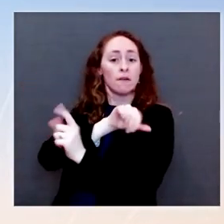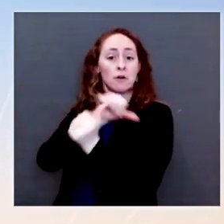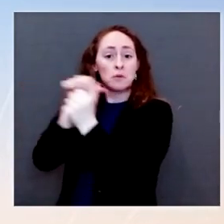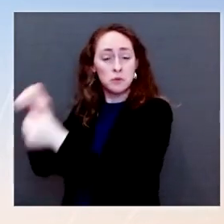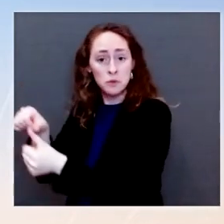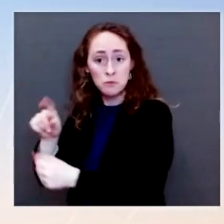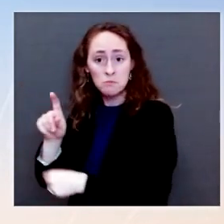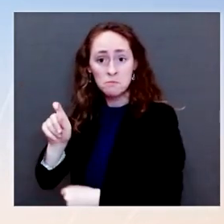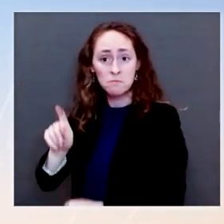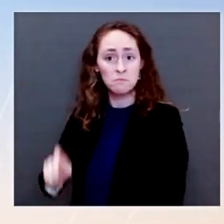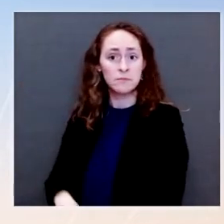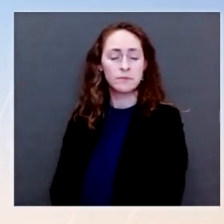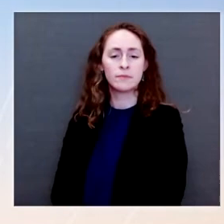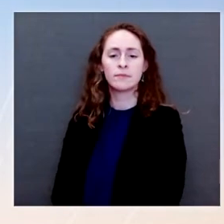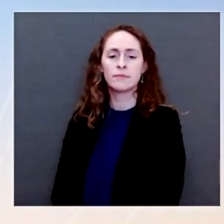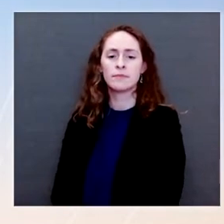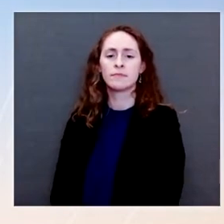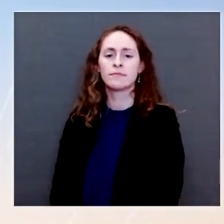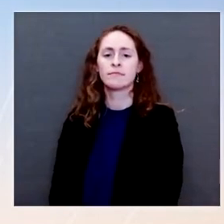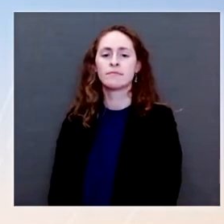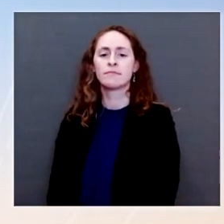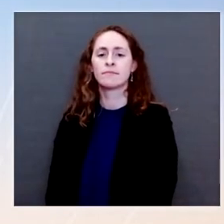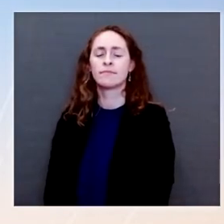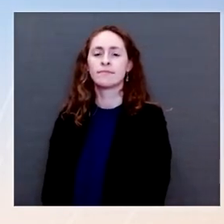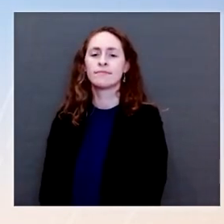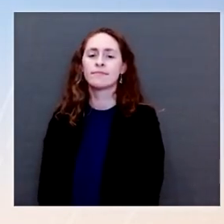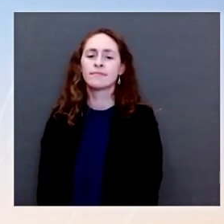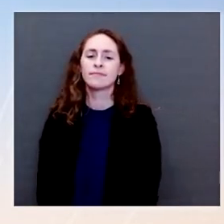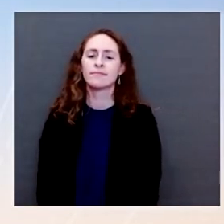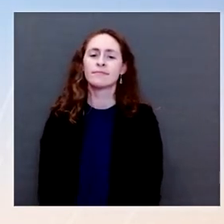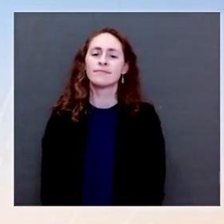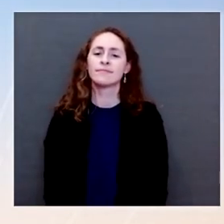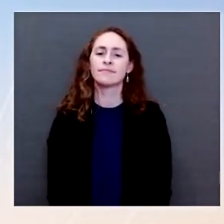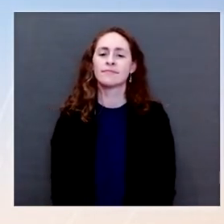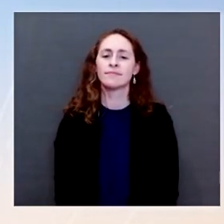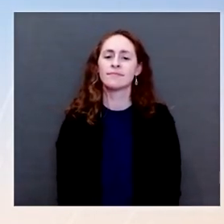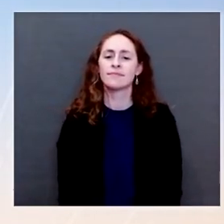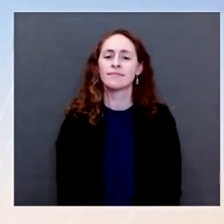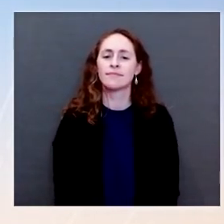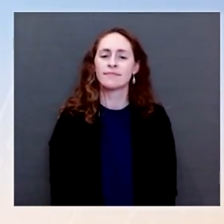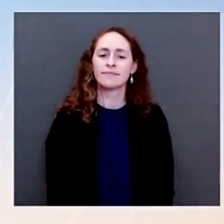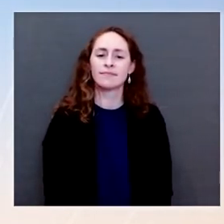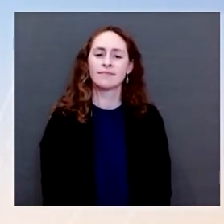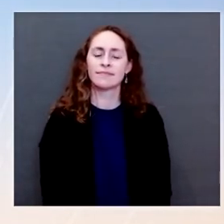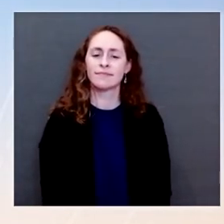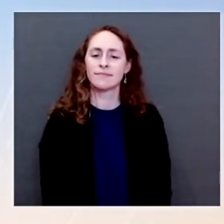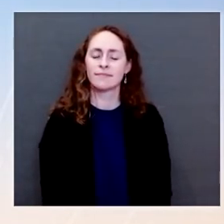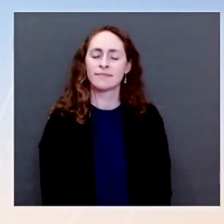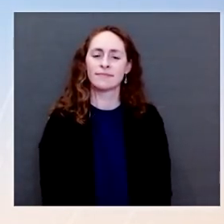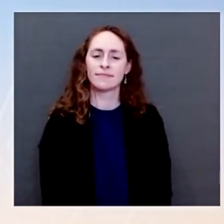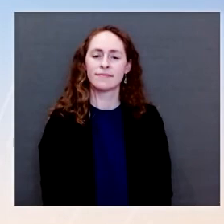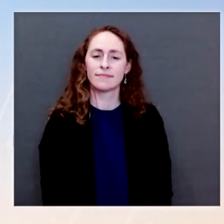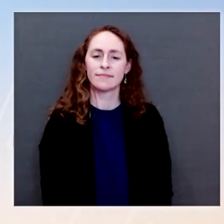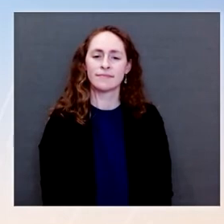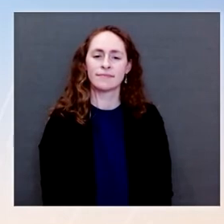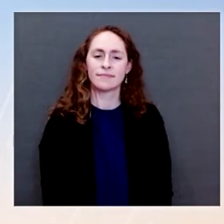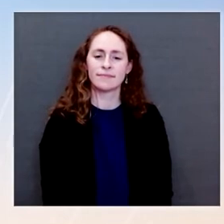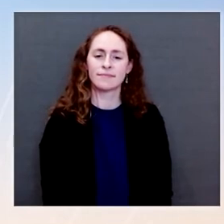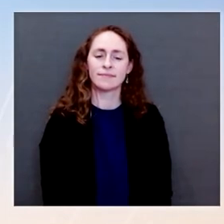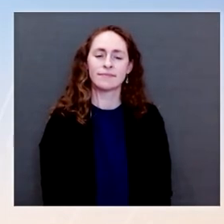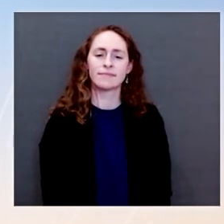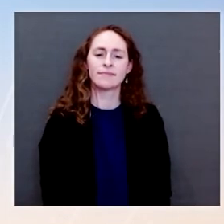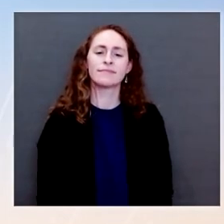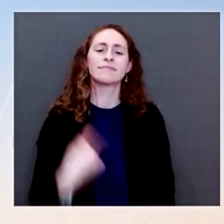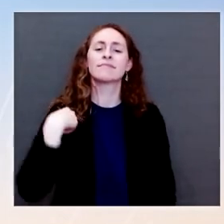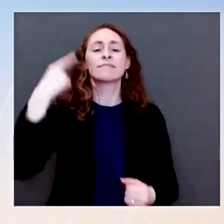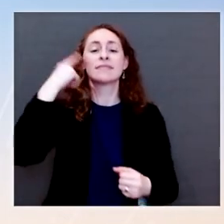of the breakdown. I expect we'll have a better breakdown once the call actually happens that we can provide to all of you tomorrow. And finally, just